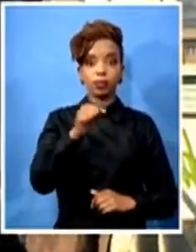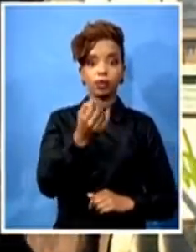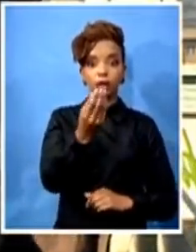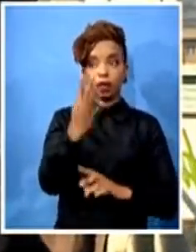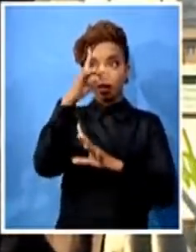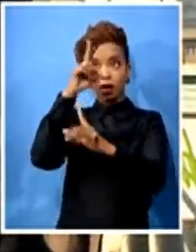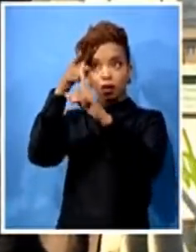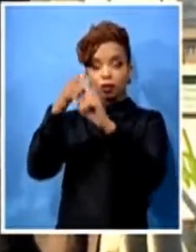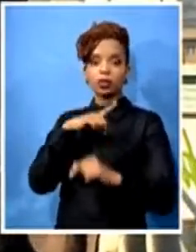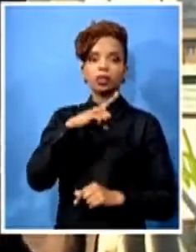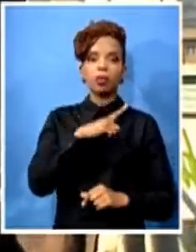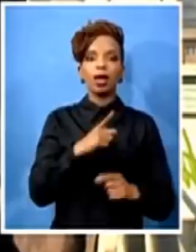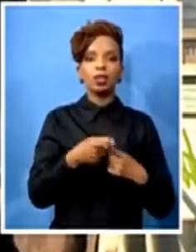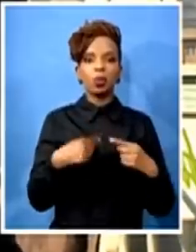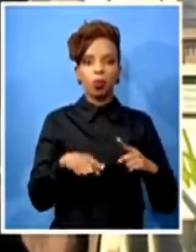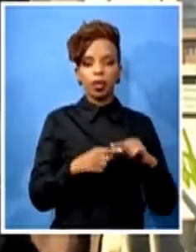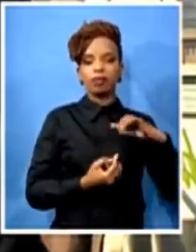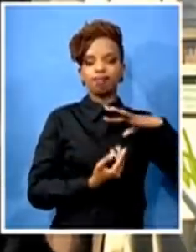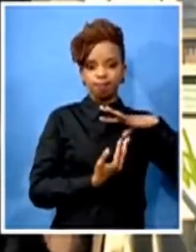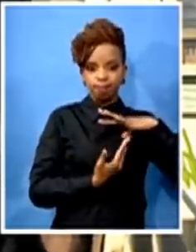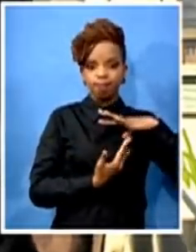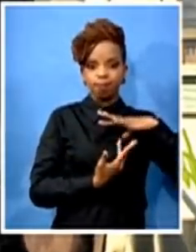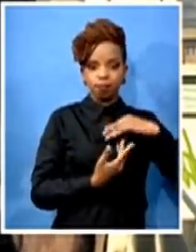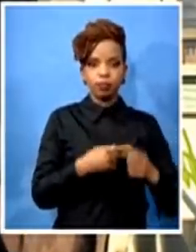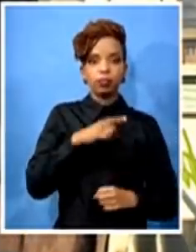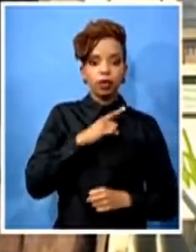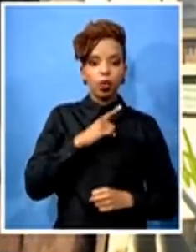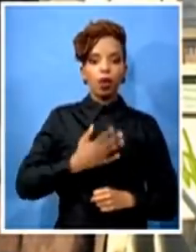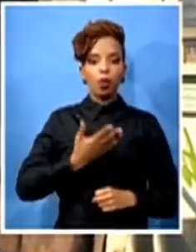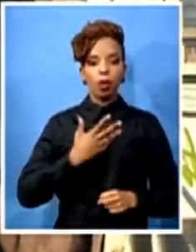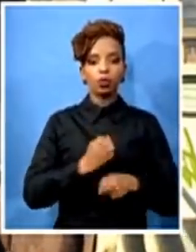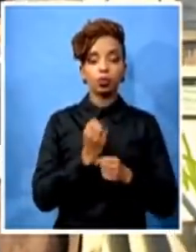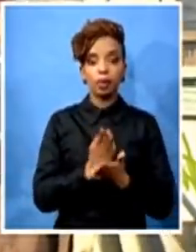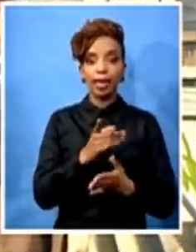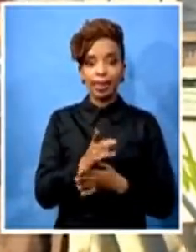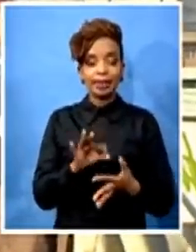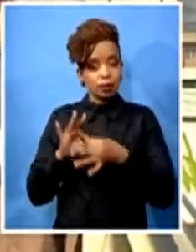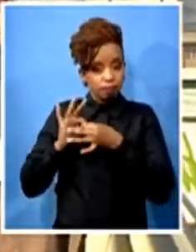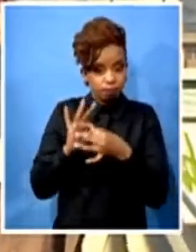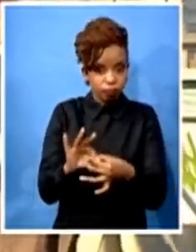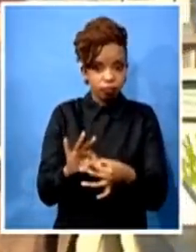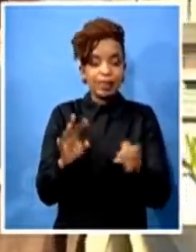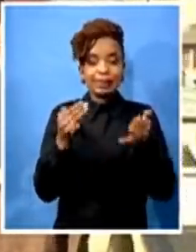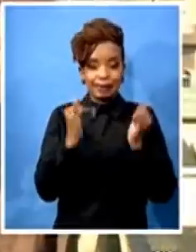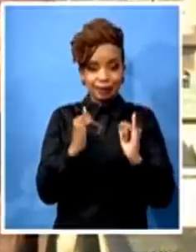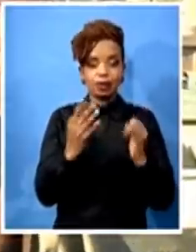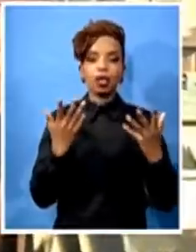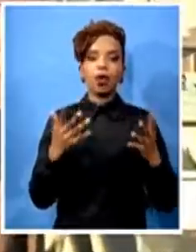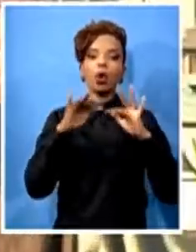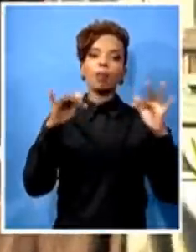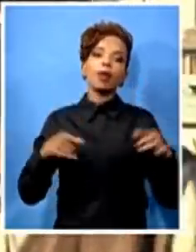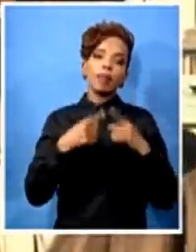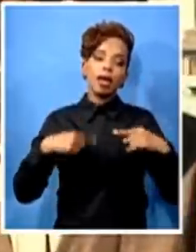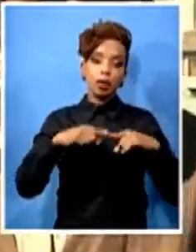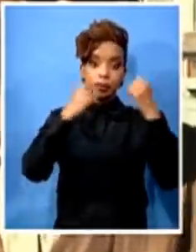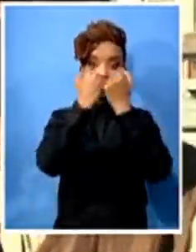it a very serious commitment for people to be free. Freedom does not come easy, and we have seen